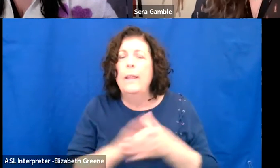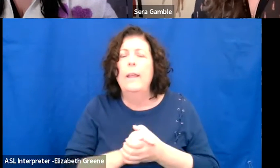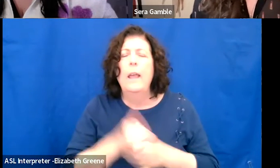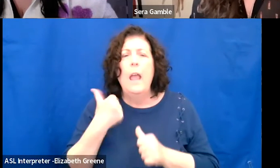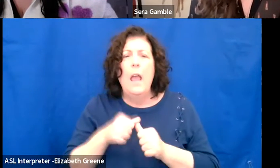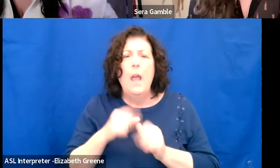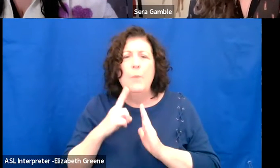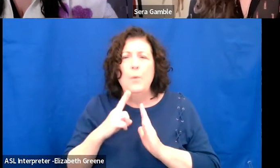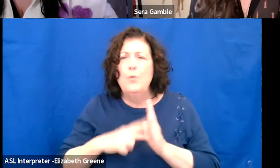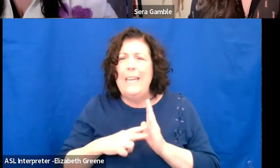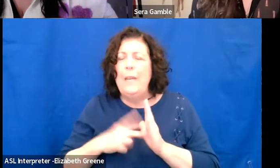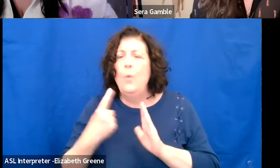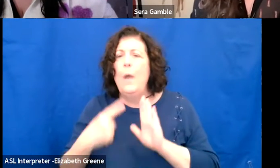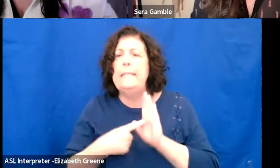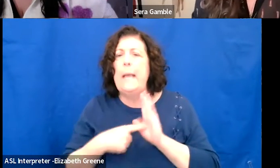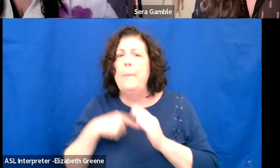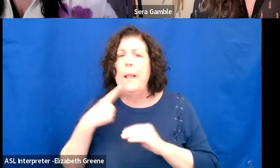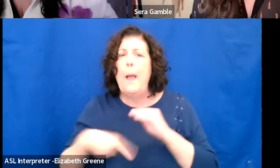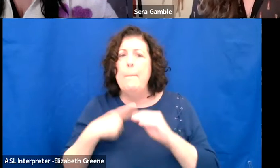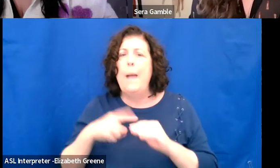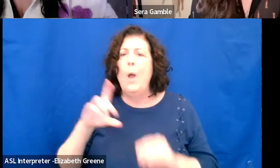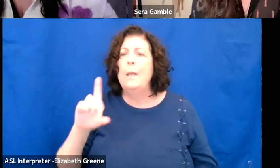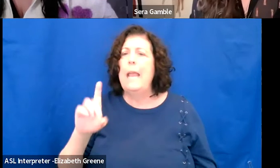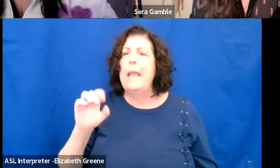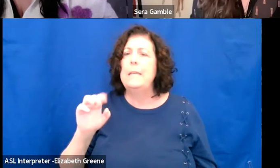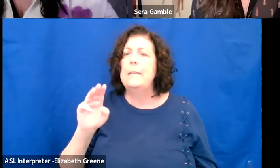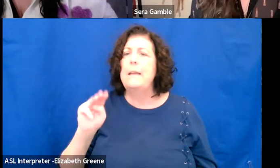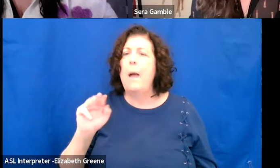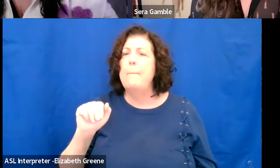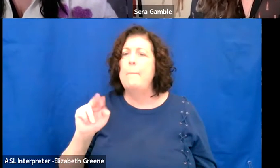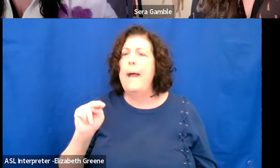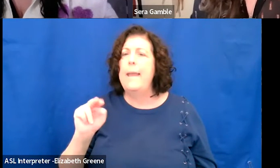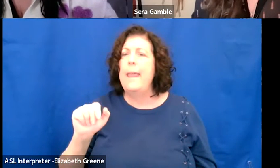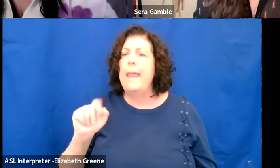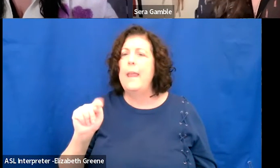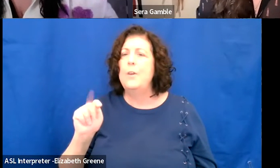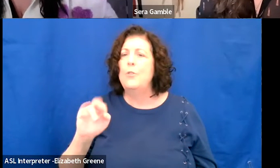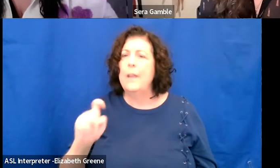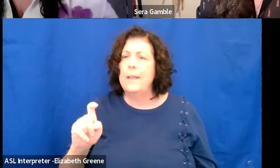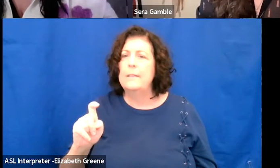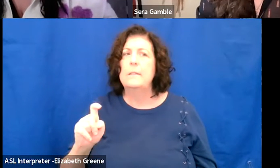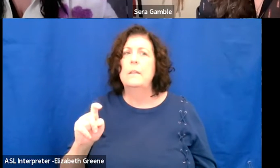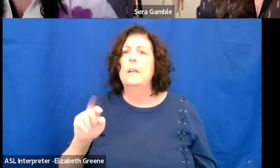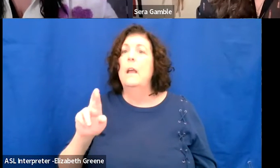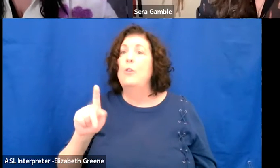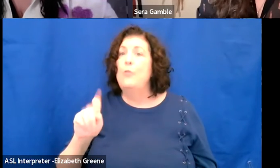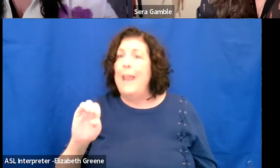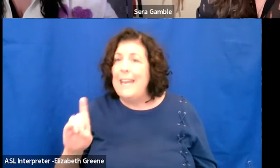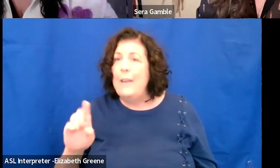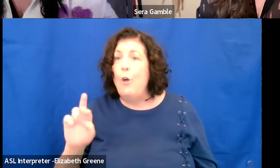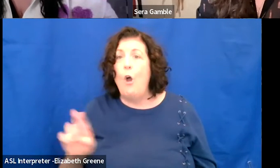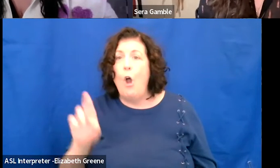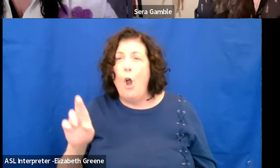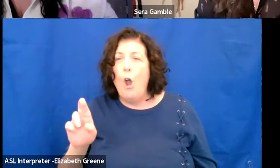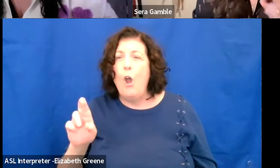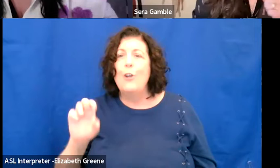about a dominatrix, and I was like, okay, this is like rated R and it's sex positive and that's good. And I knew